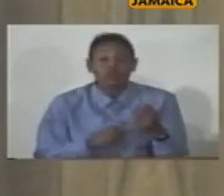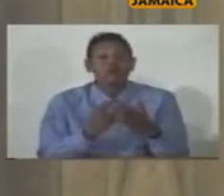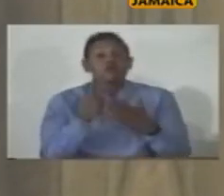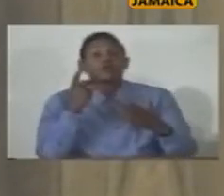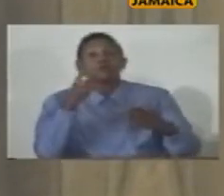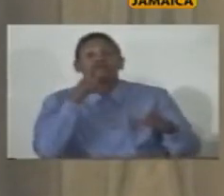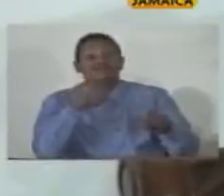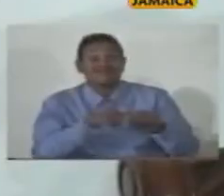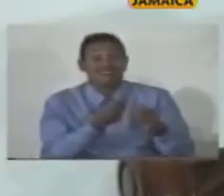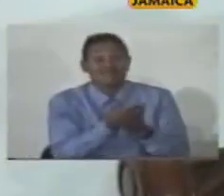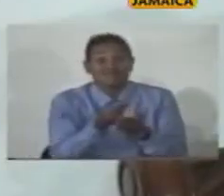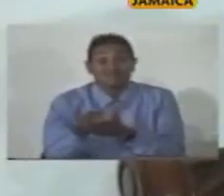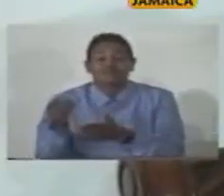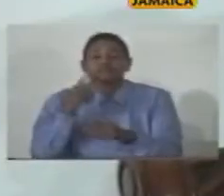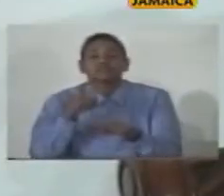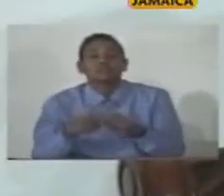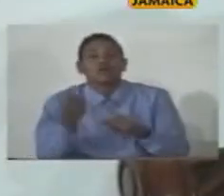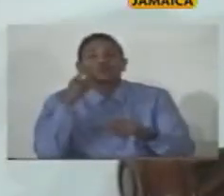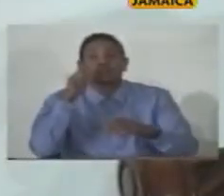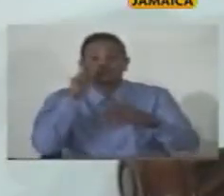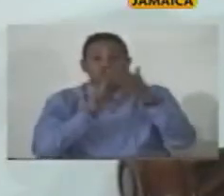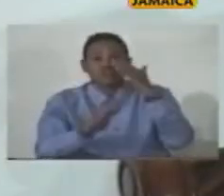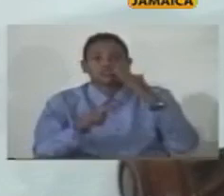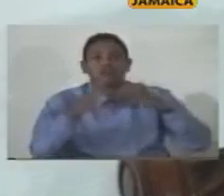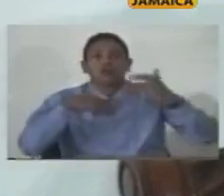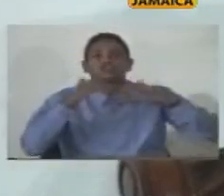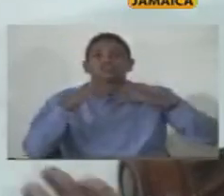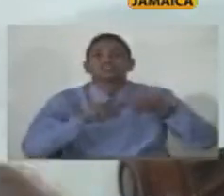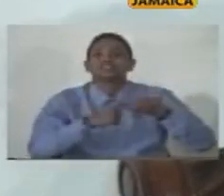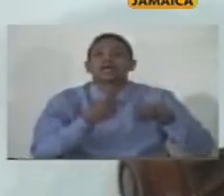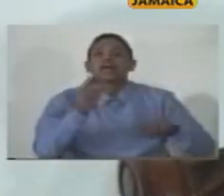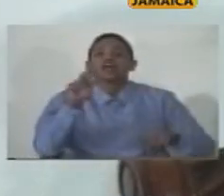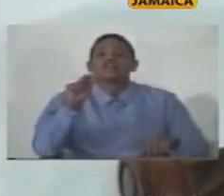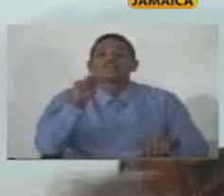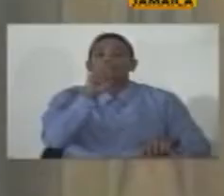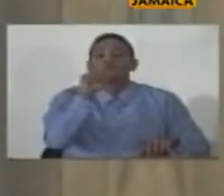November 2020. Mr.